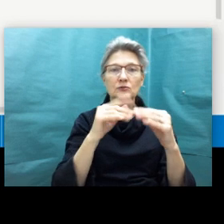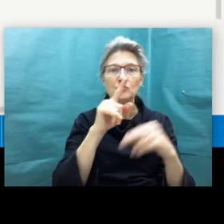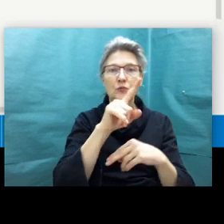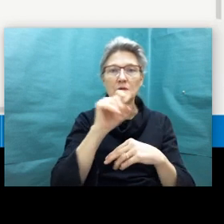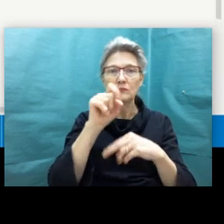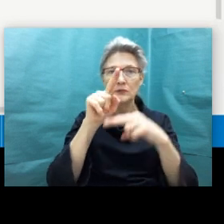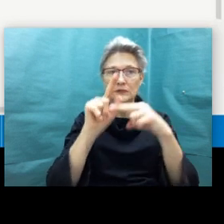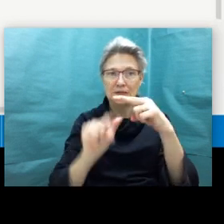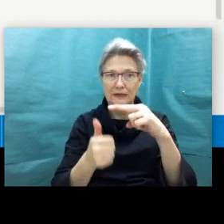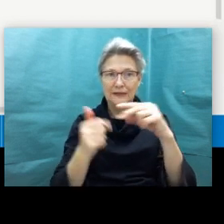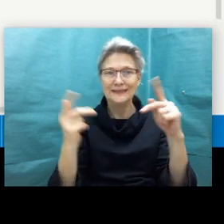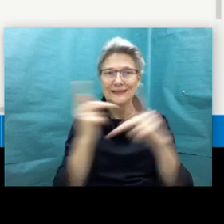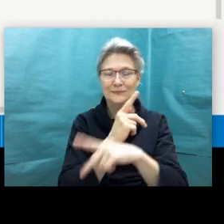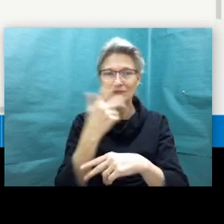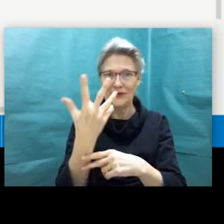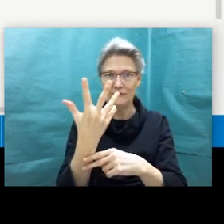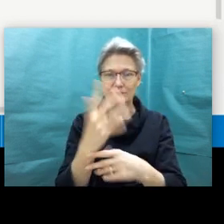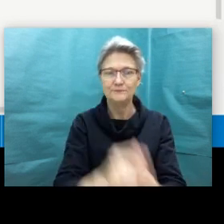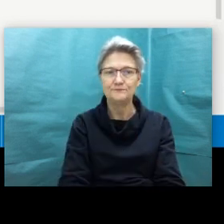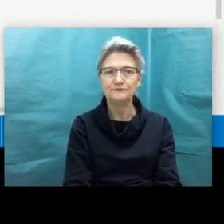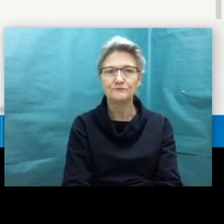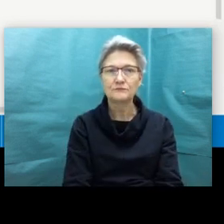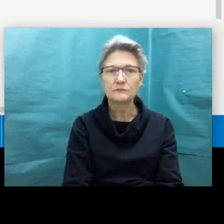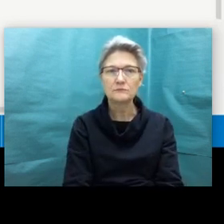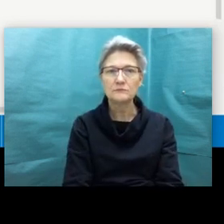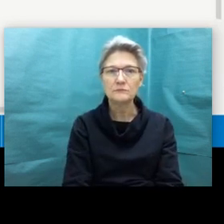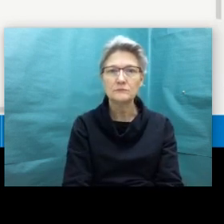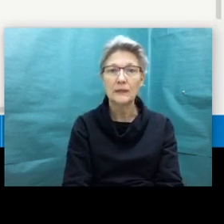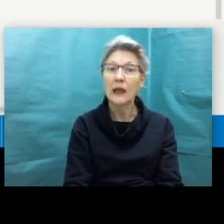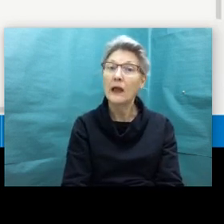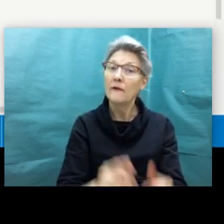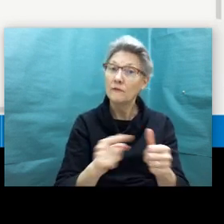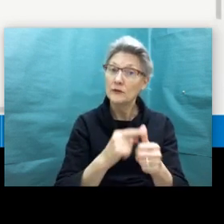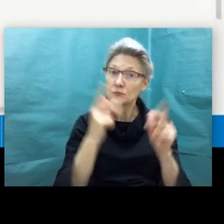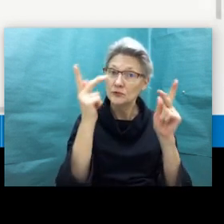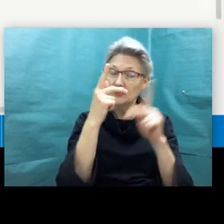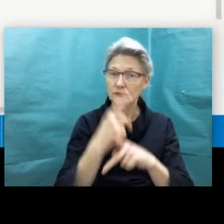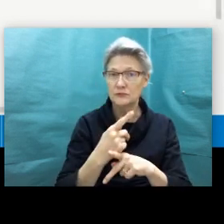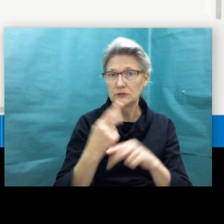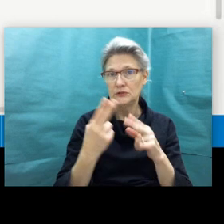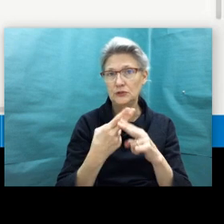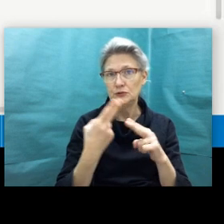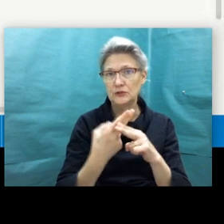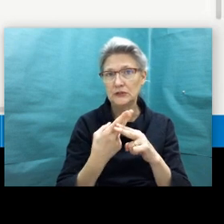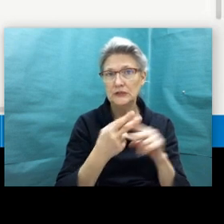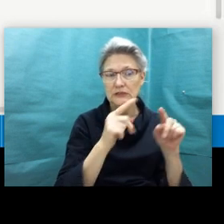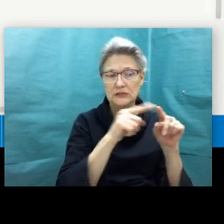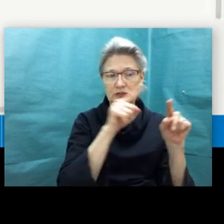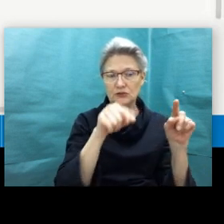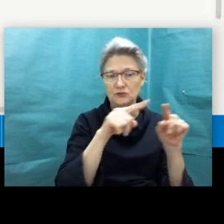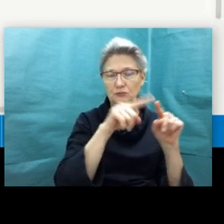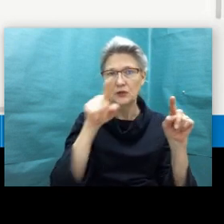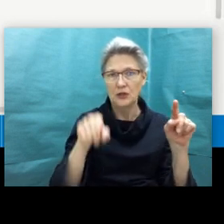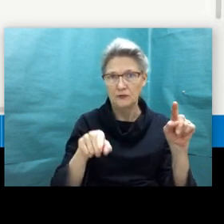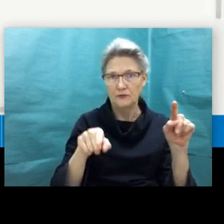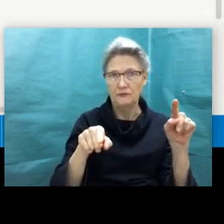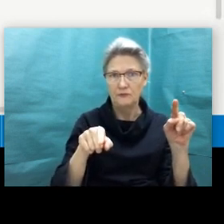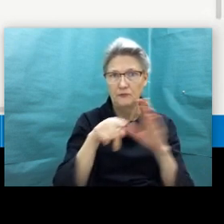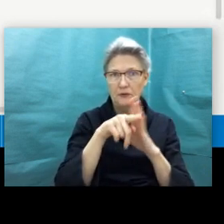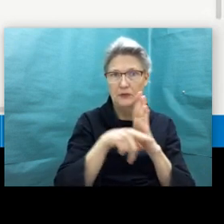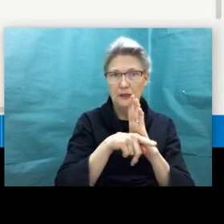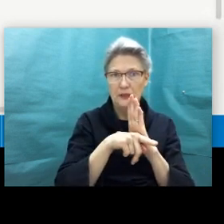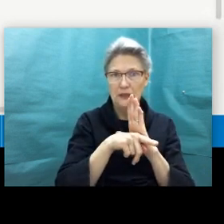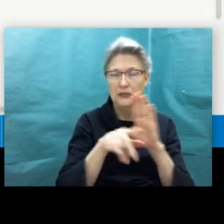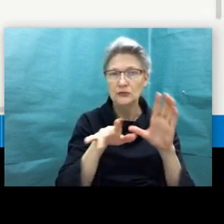1/10 times 5. Okay? So first we're going to solve that using the distributive property. And I'll do that in